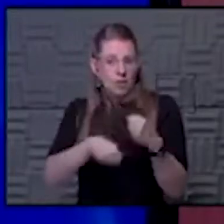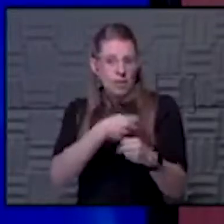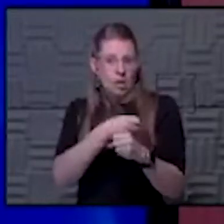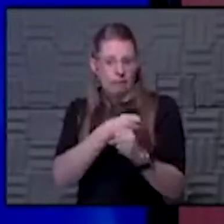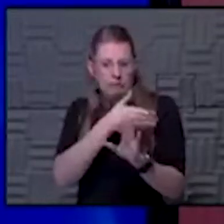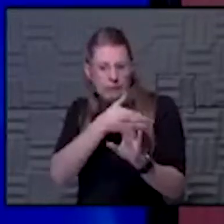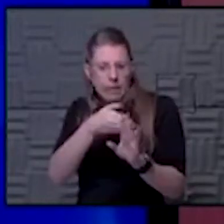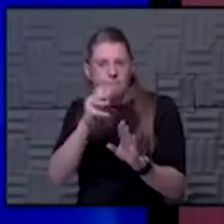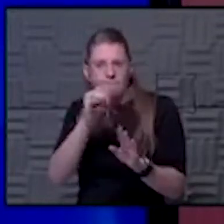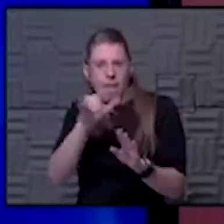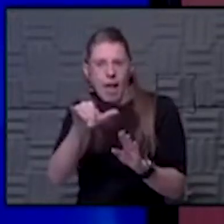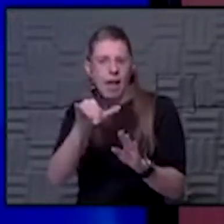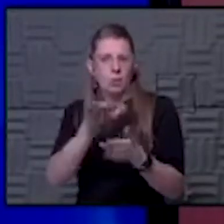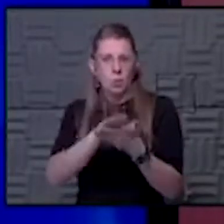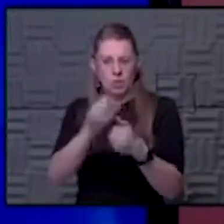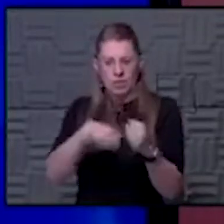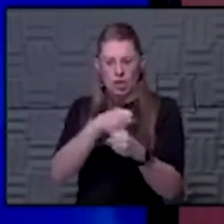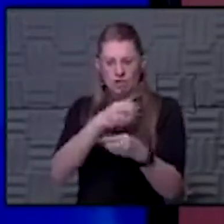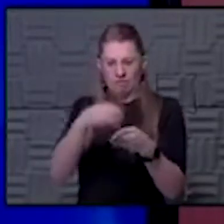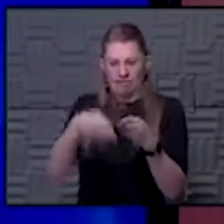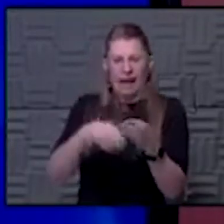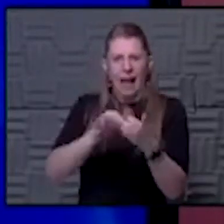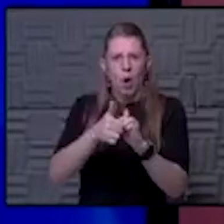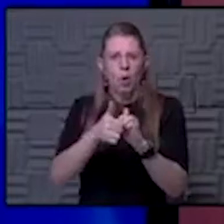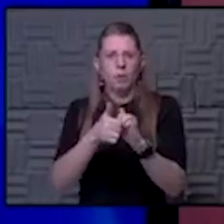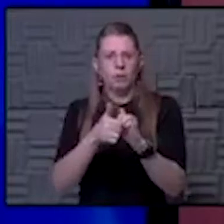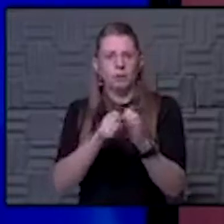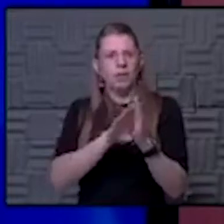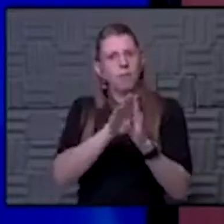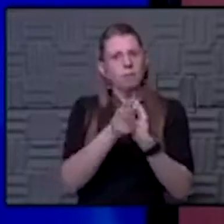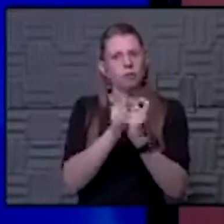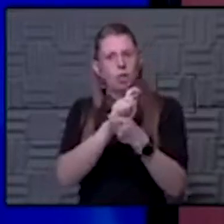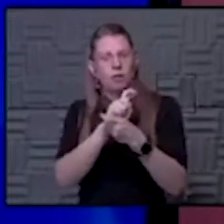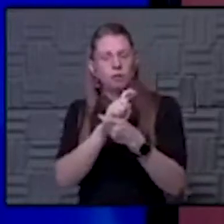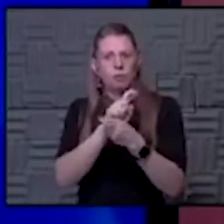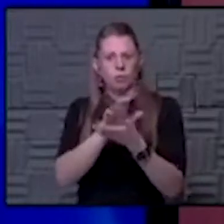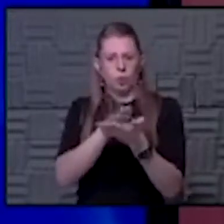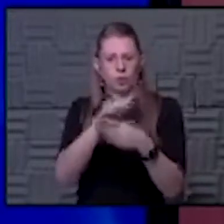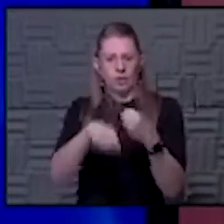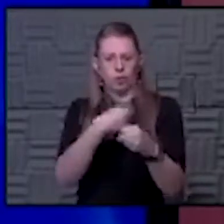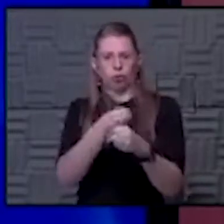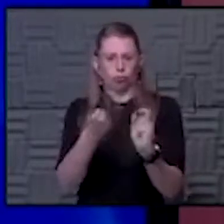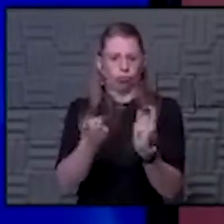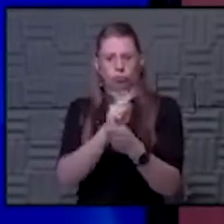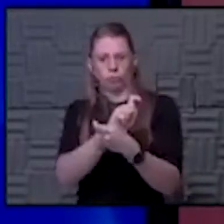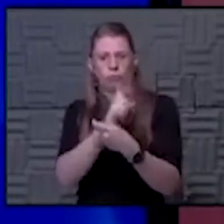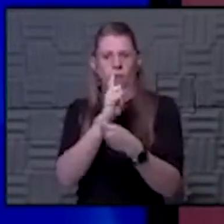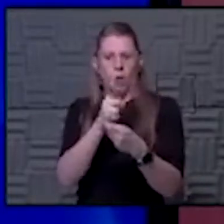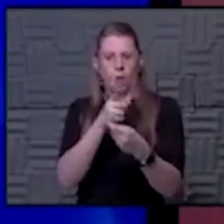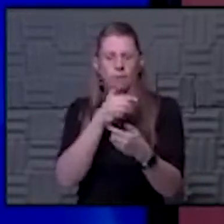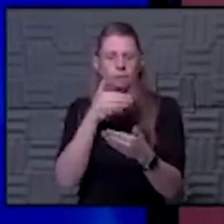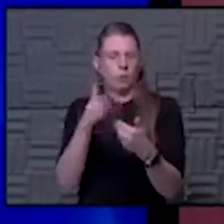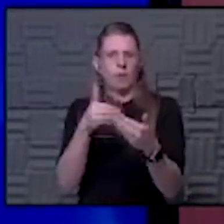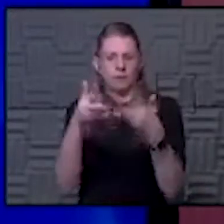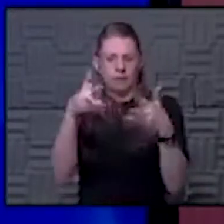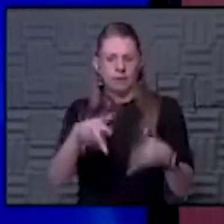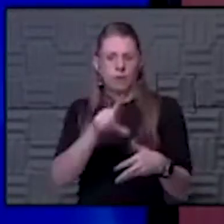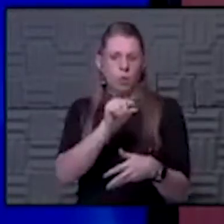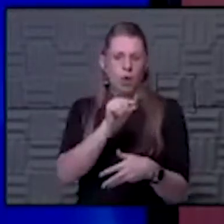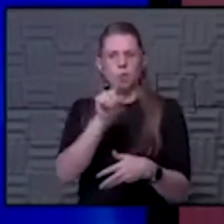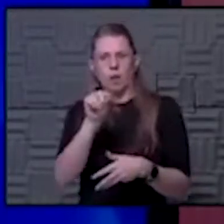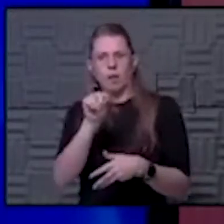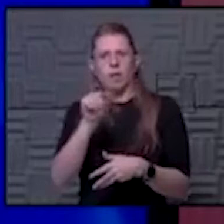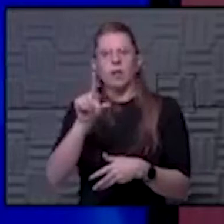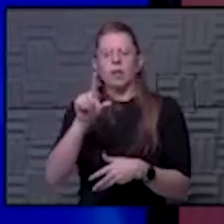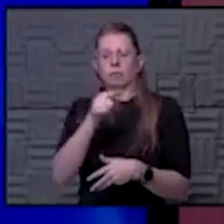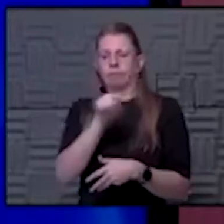finish out this school year of how this development may change what the school year is going to look like for the rest of the 2020-21 school year? Thank you.